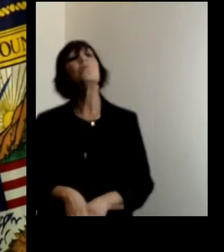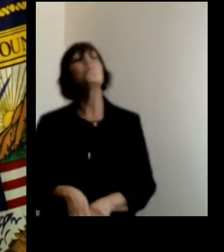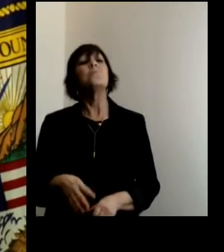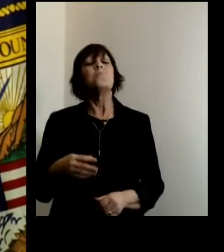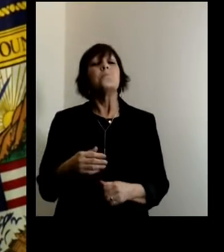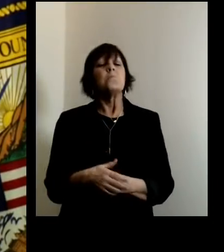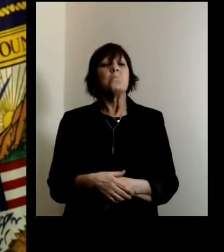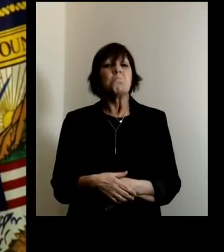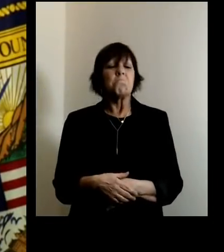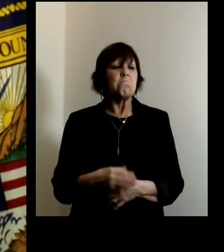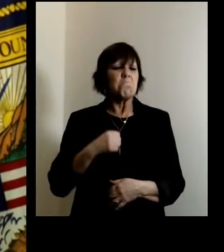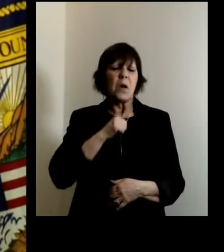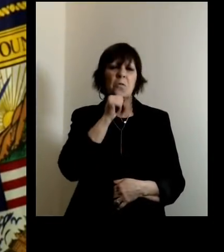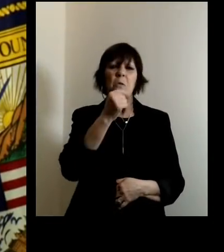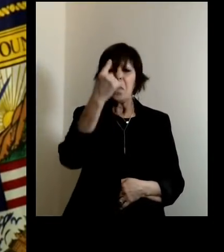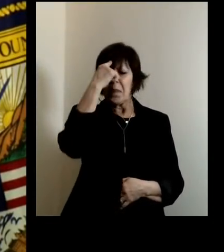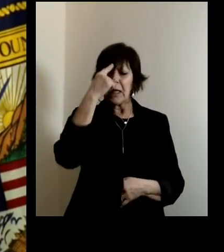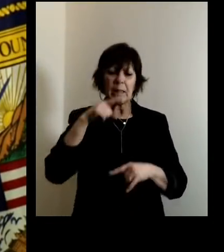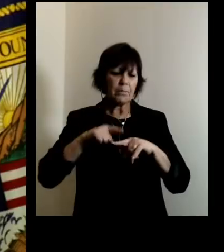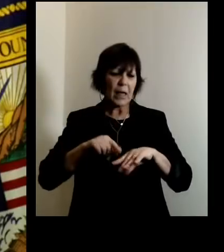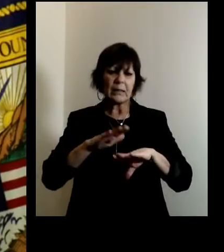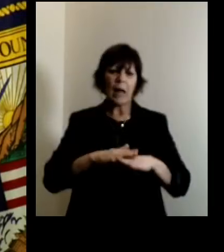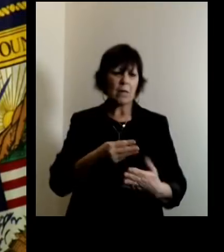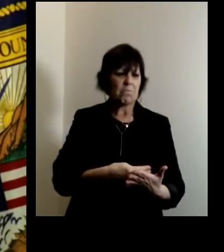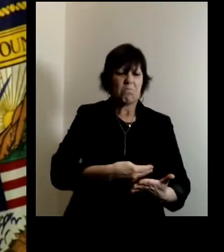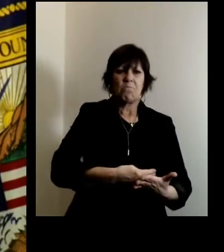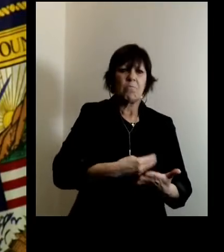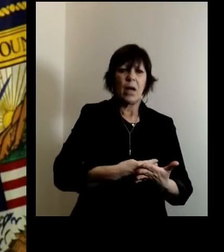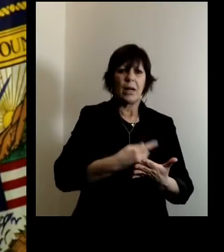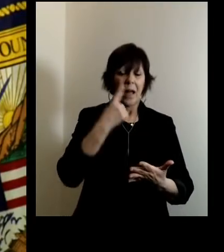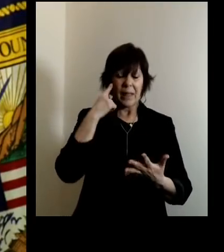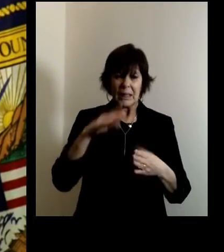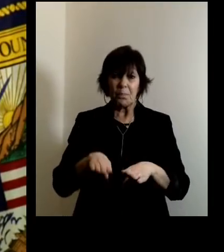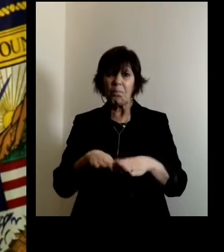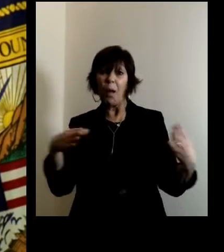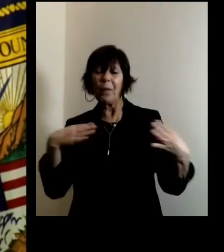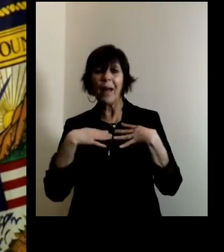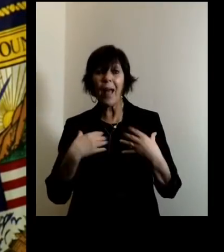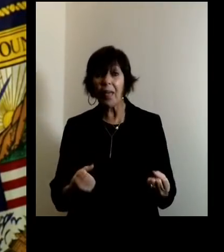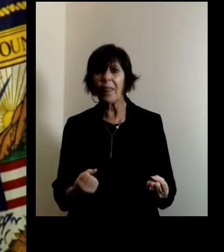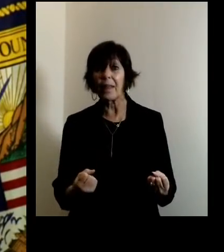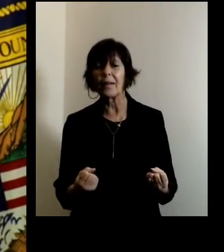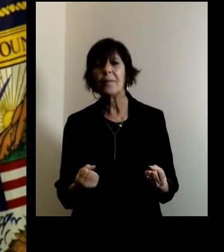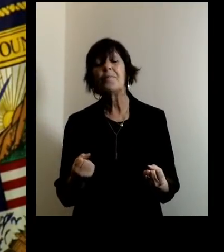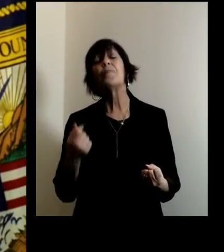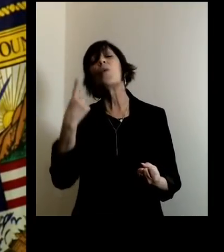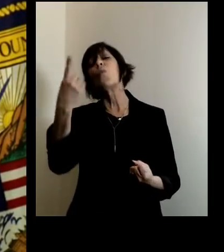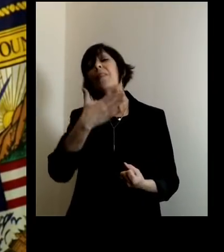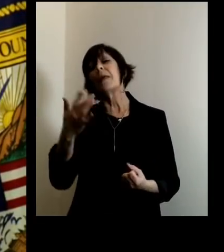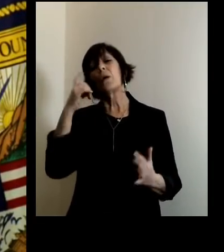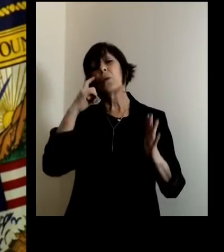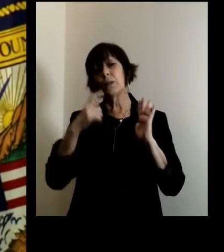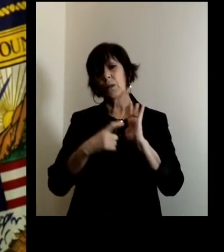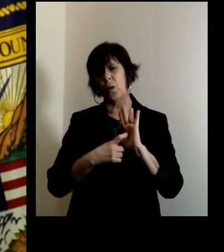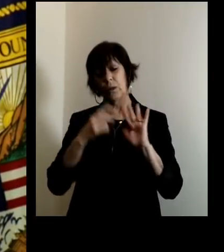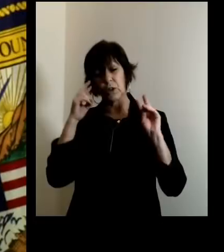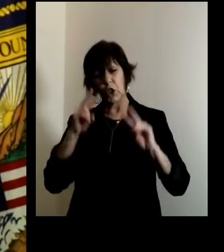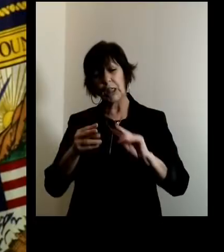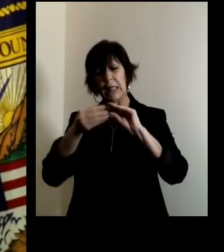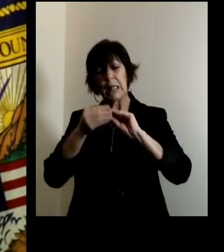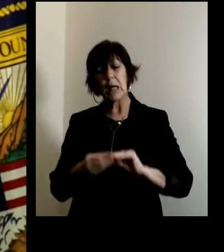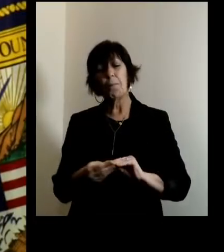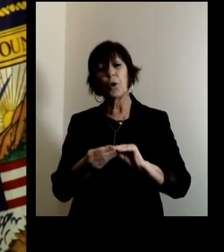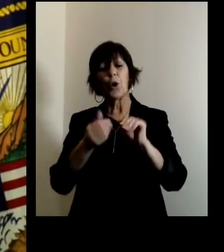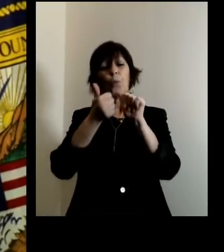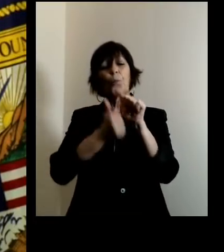based on the economics. I think this is based solely on the public health aspect of it. One of the things that we noticed as a result of looking at the data on a zip code